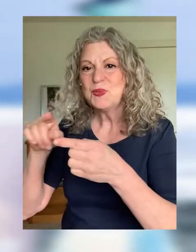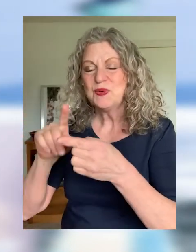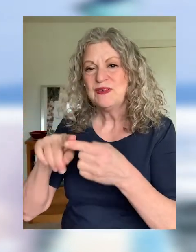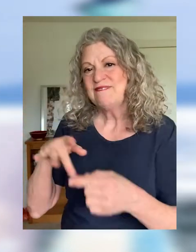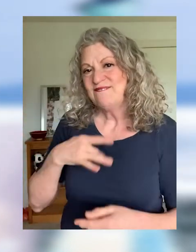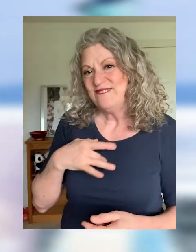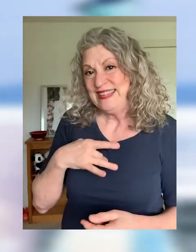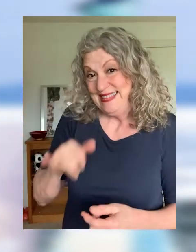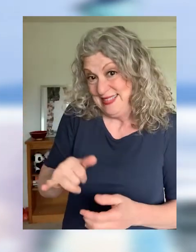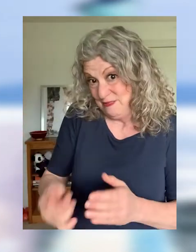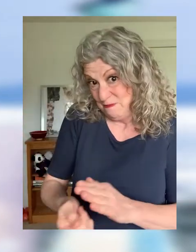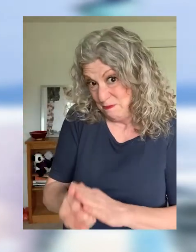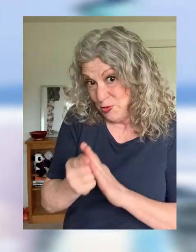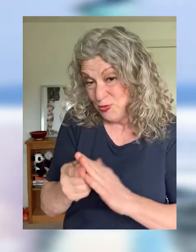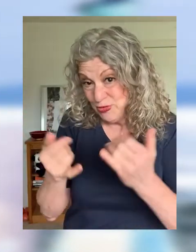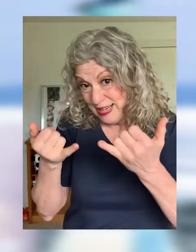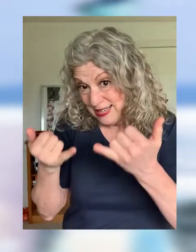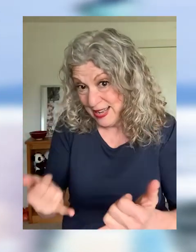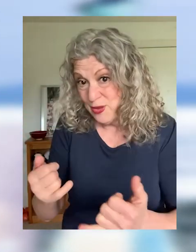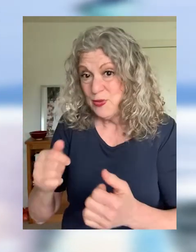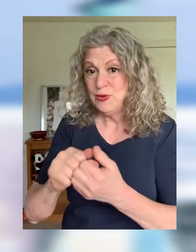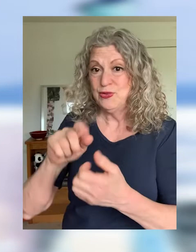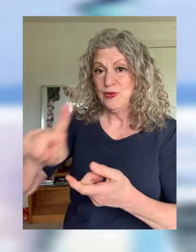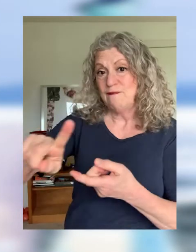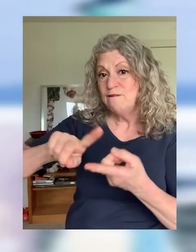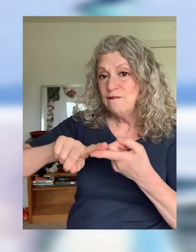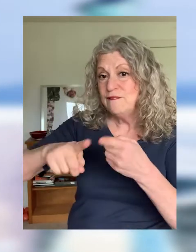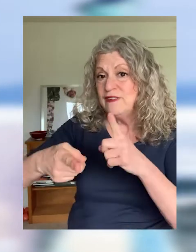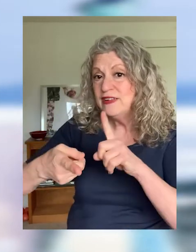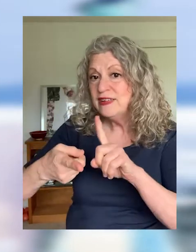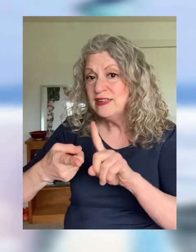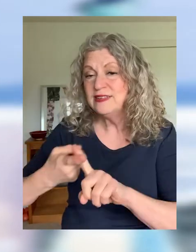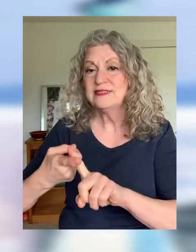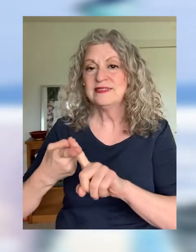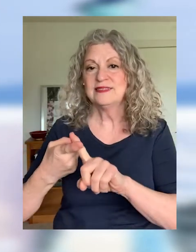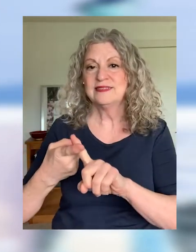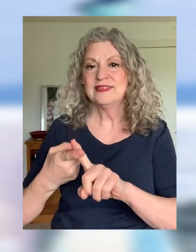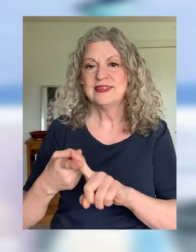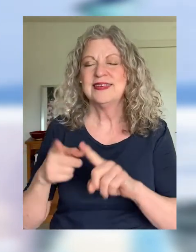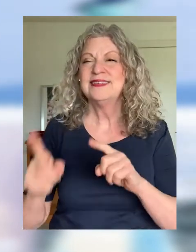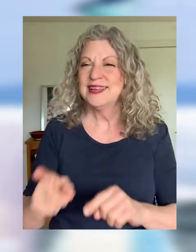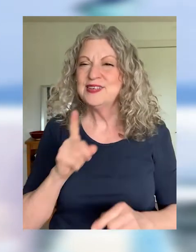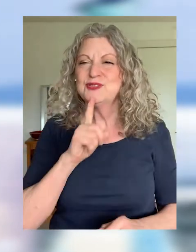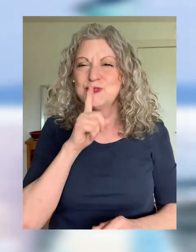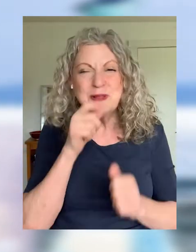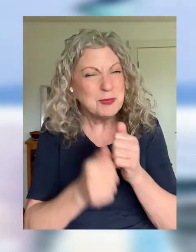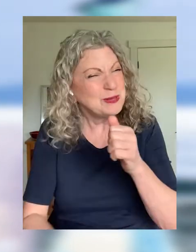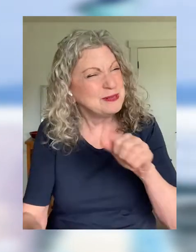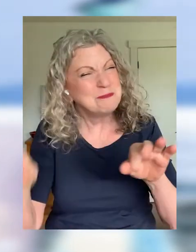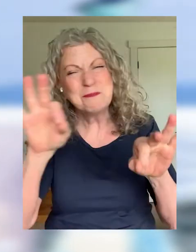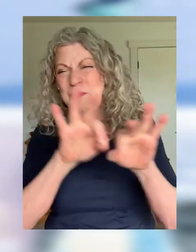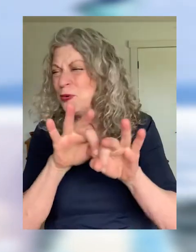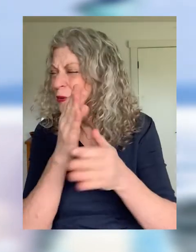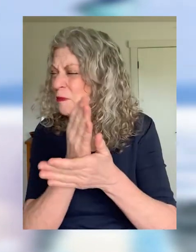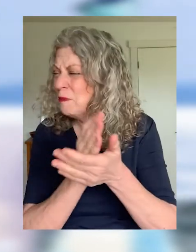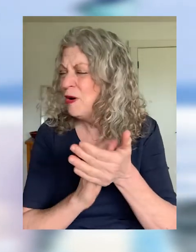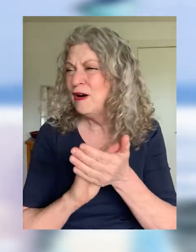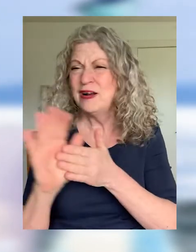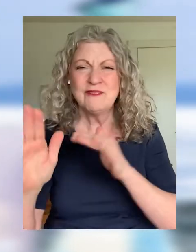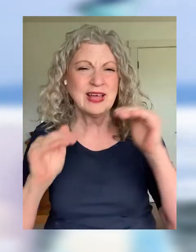this moment, right now, as a teenager with your friends. That's a central part of adolescence, and they're missing